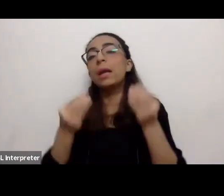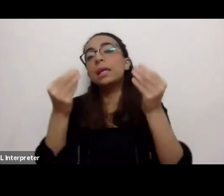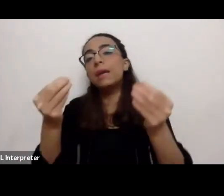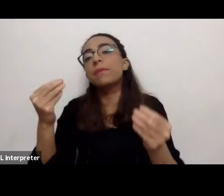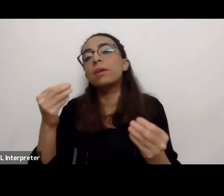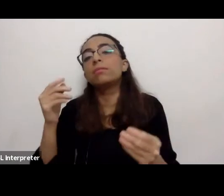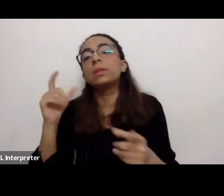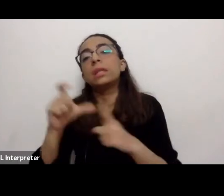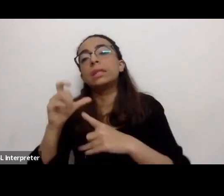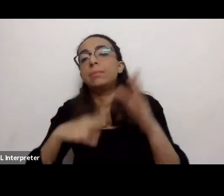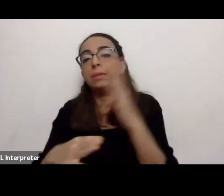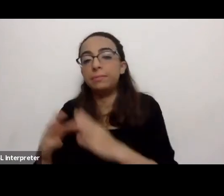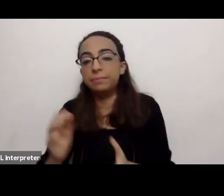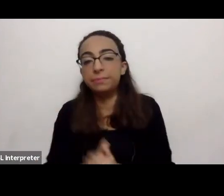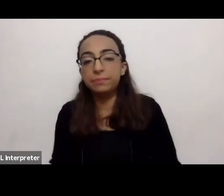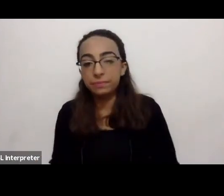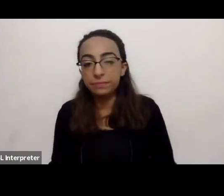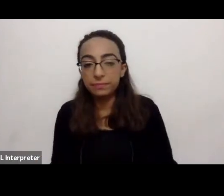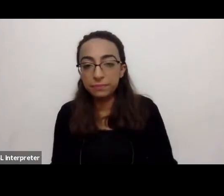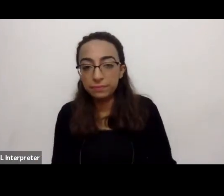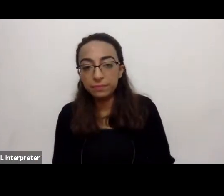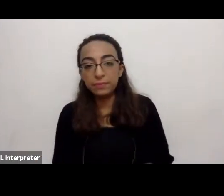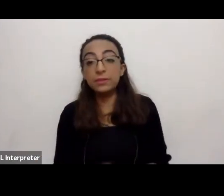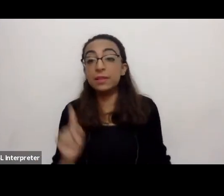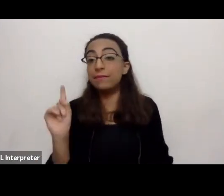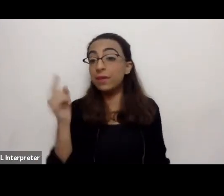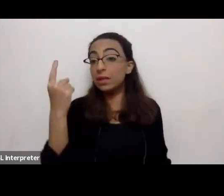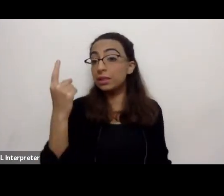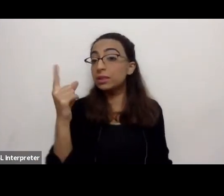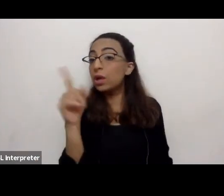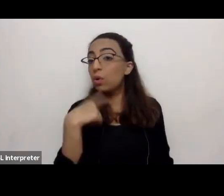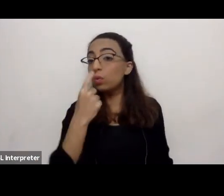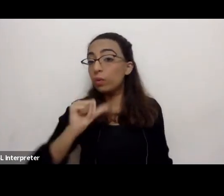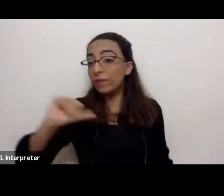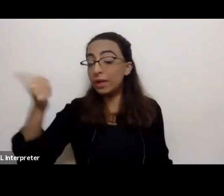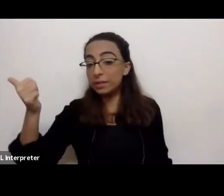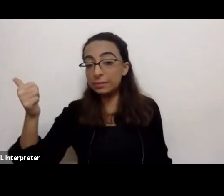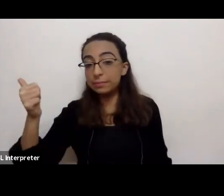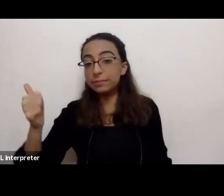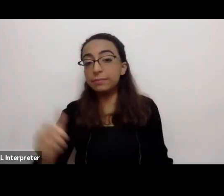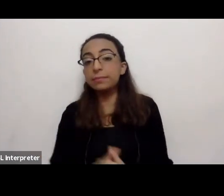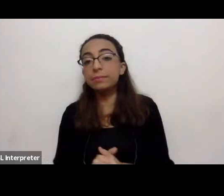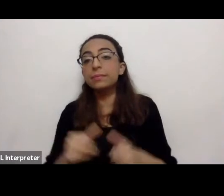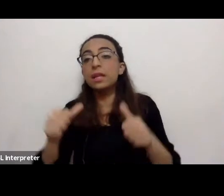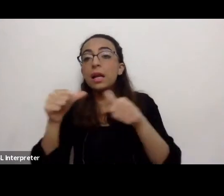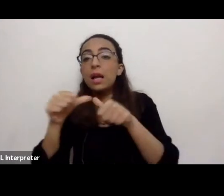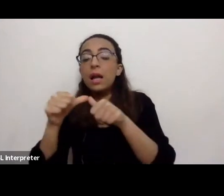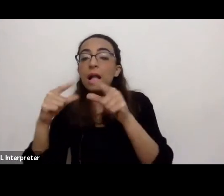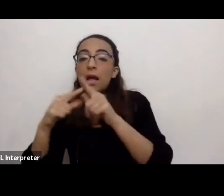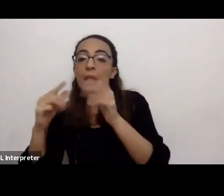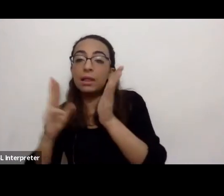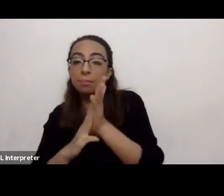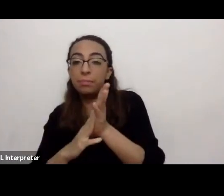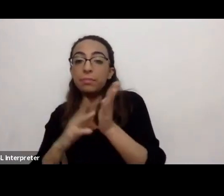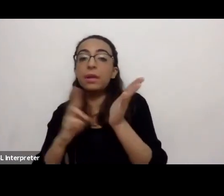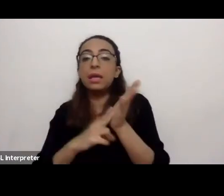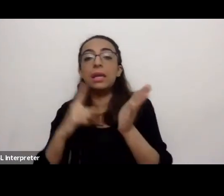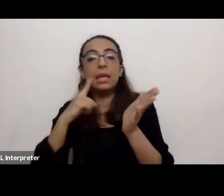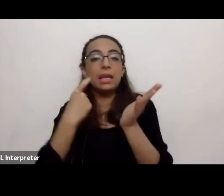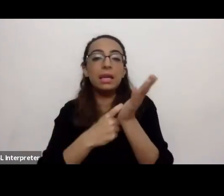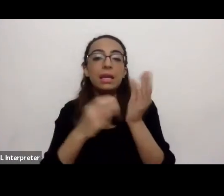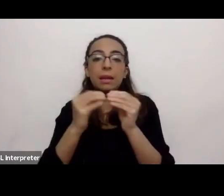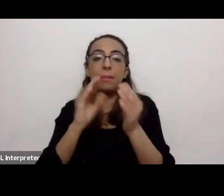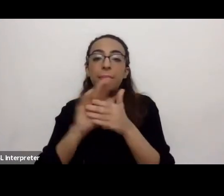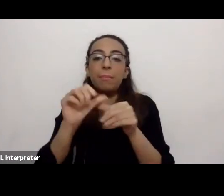people with disabilities. And the first in this category, Atmanirbhar, Ek Challenge